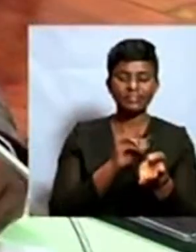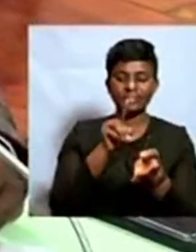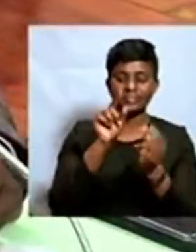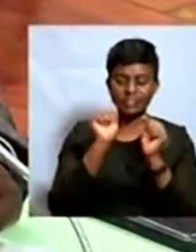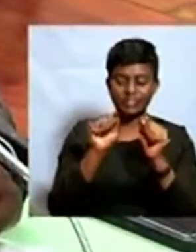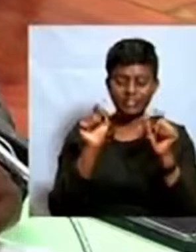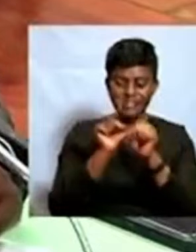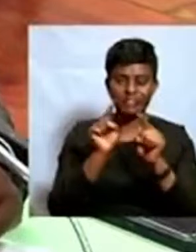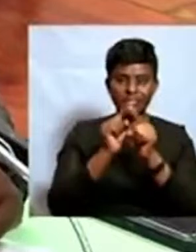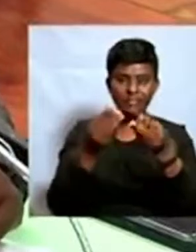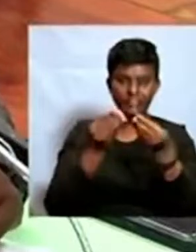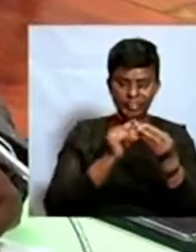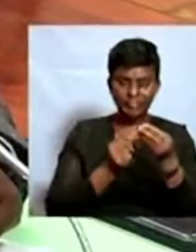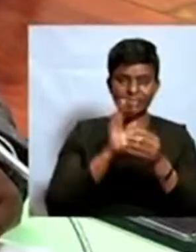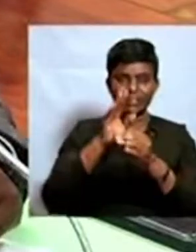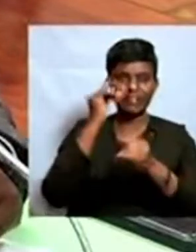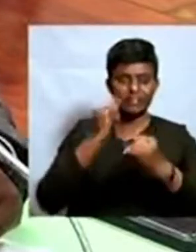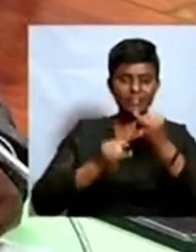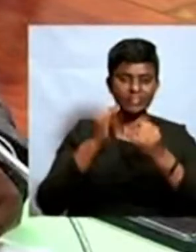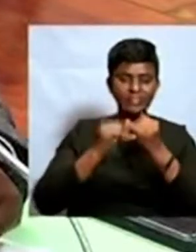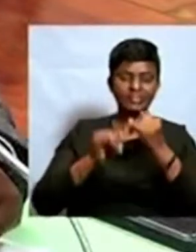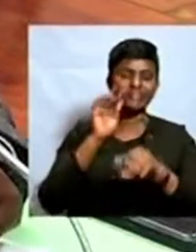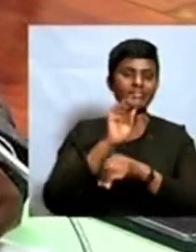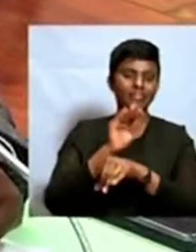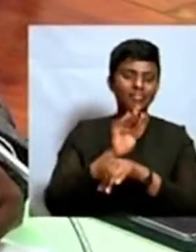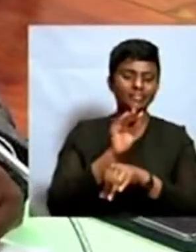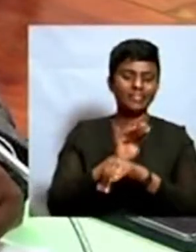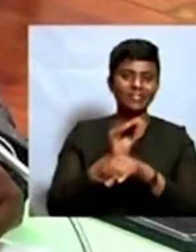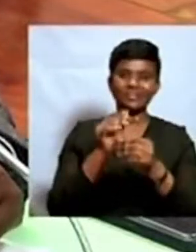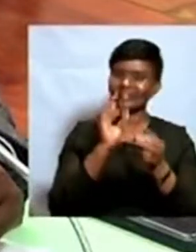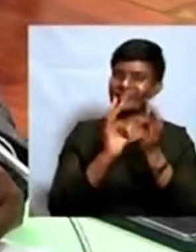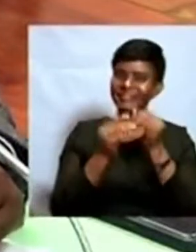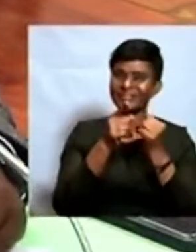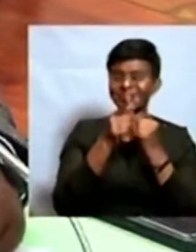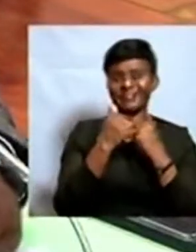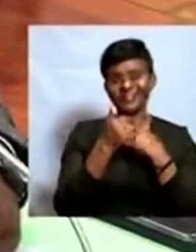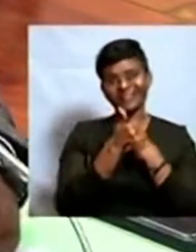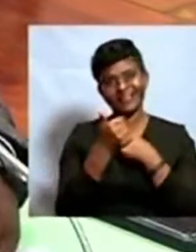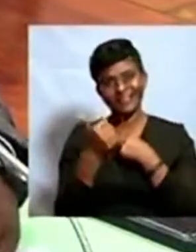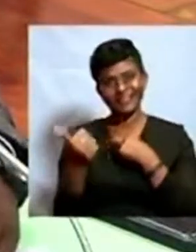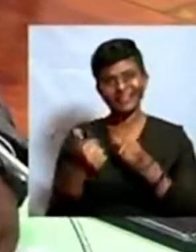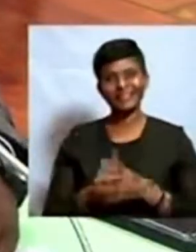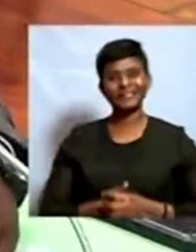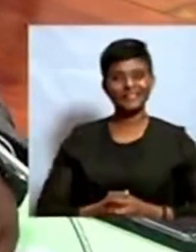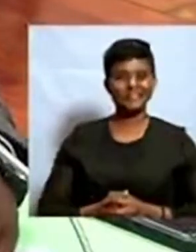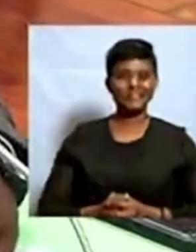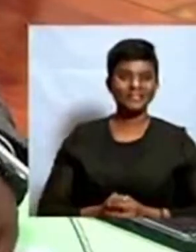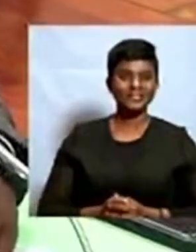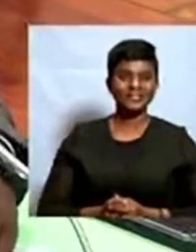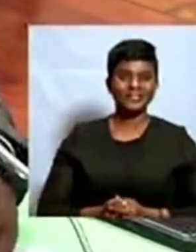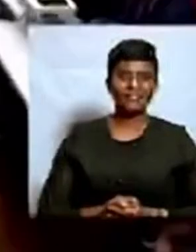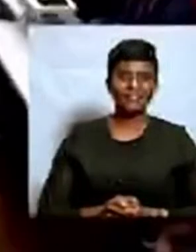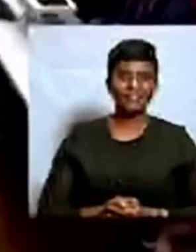can kindly give us your concluding remarks, if any. Okay. Yeah, I